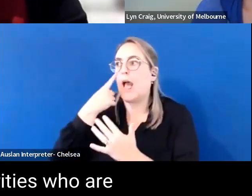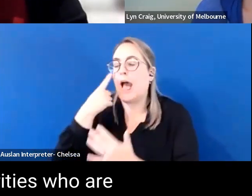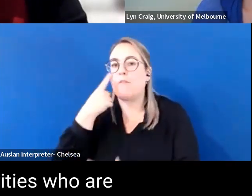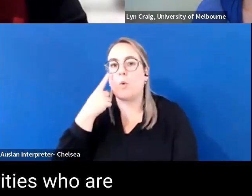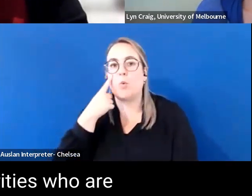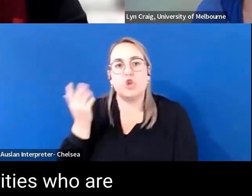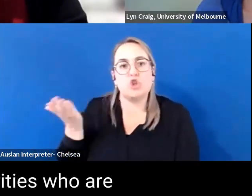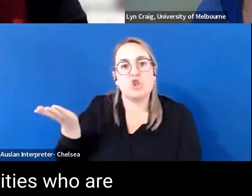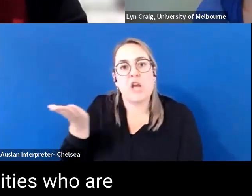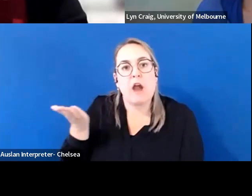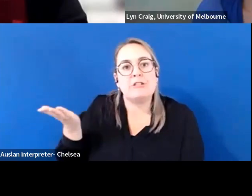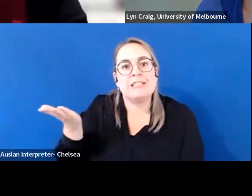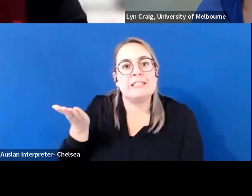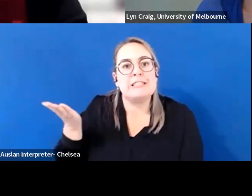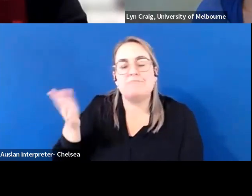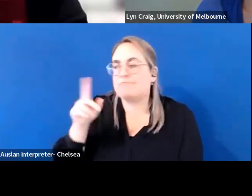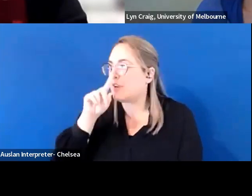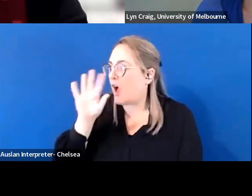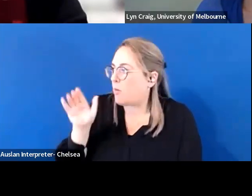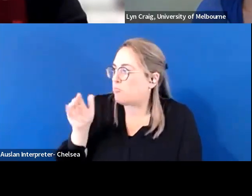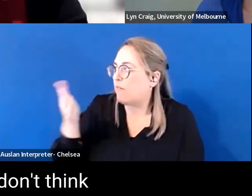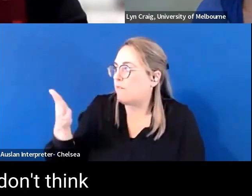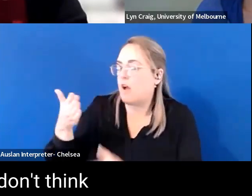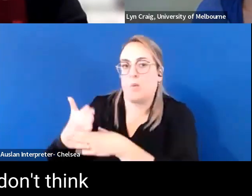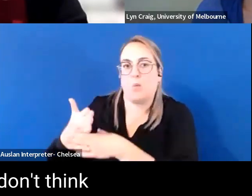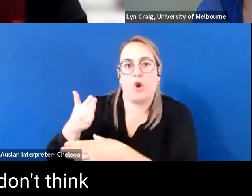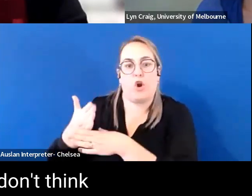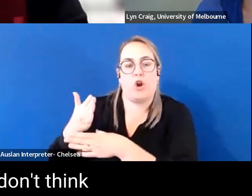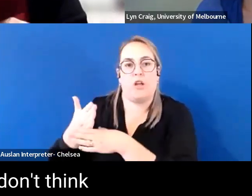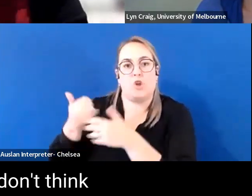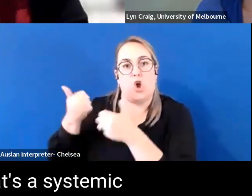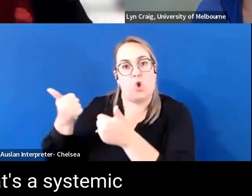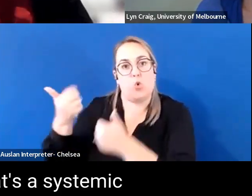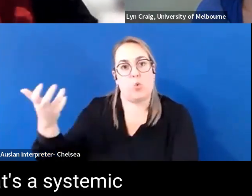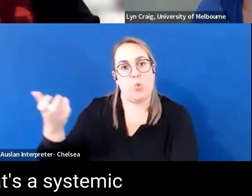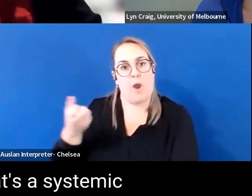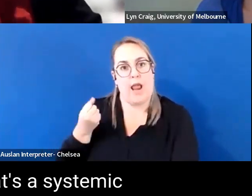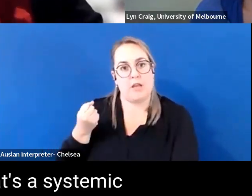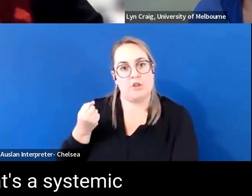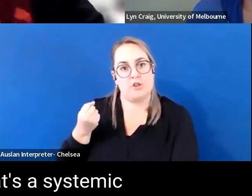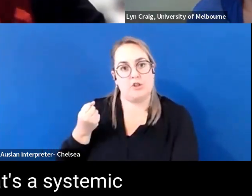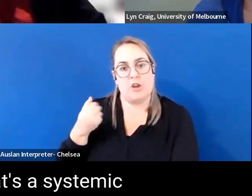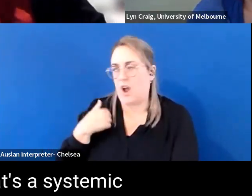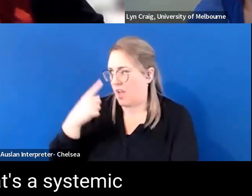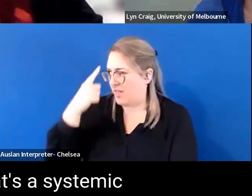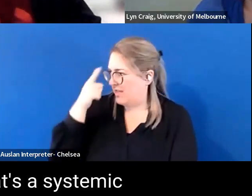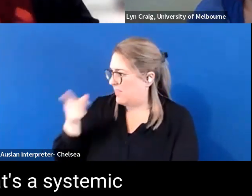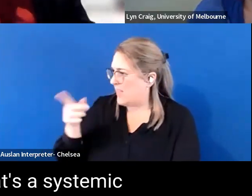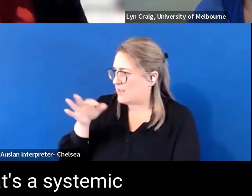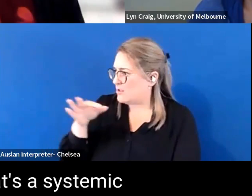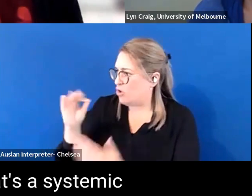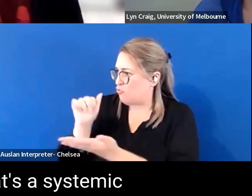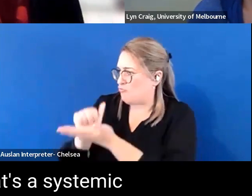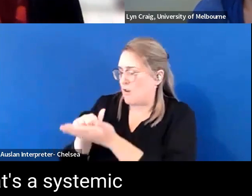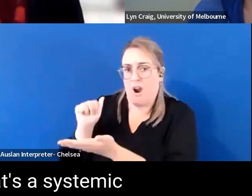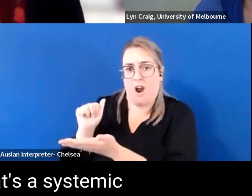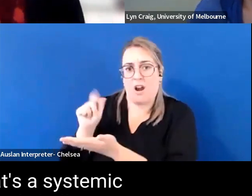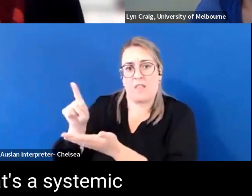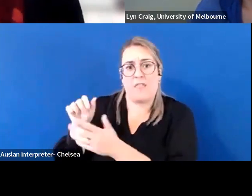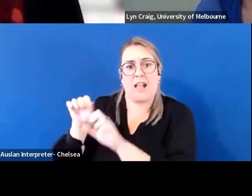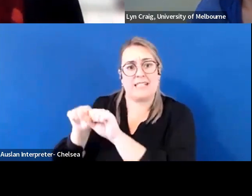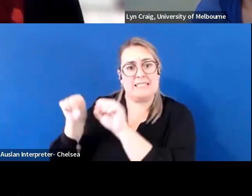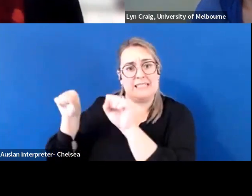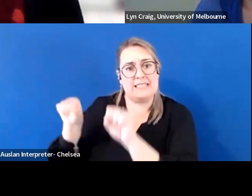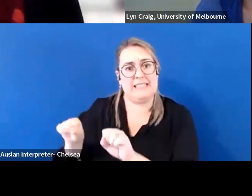provide their workers a decent wage. And I just don't think that's right. And I think that is a systemic and a structural